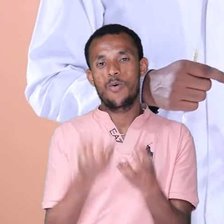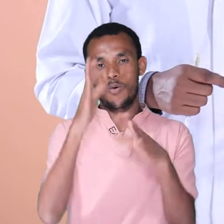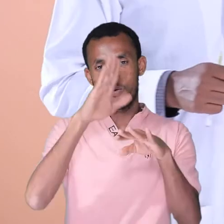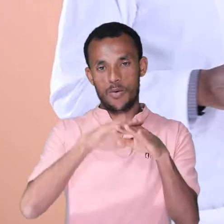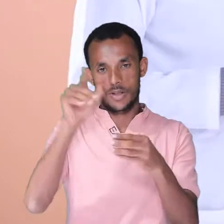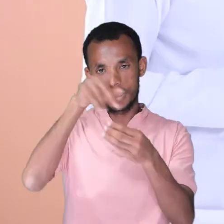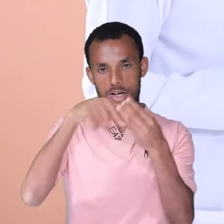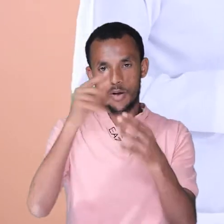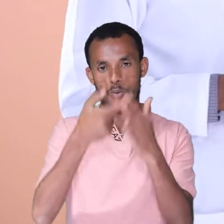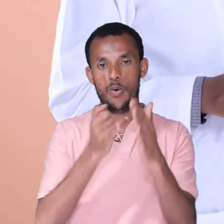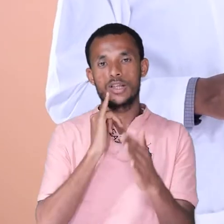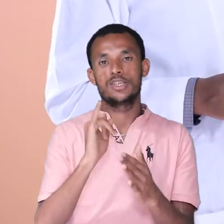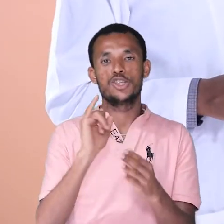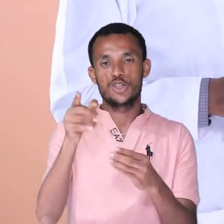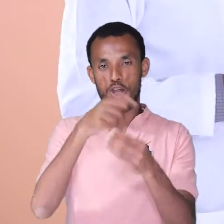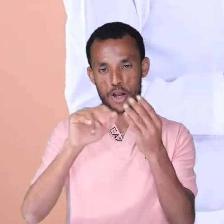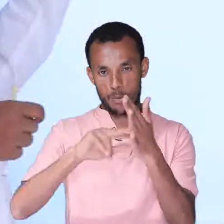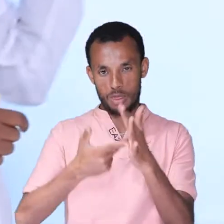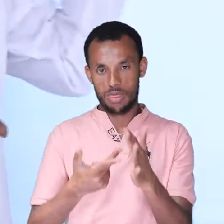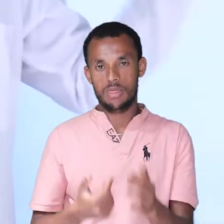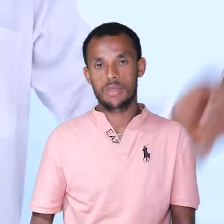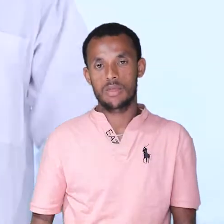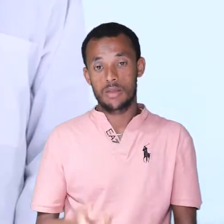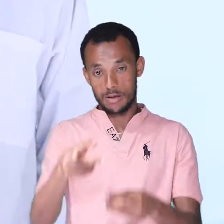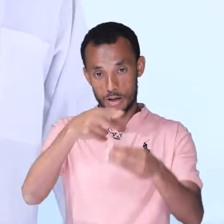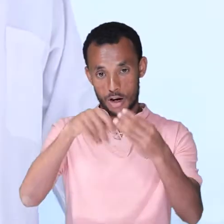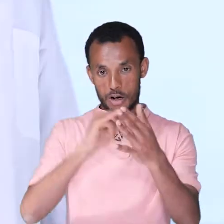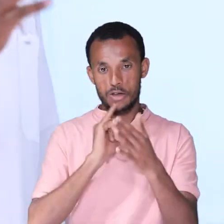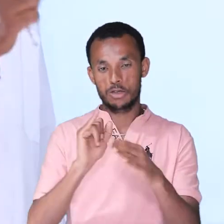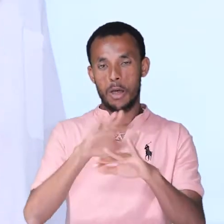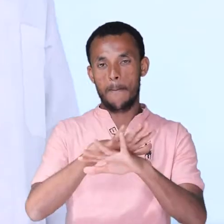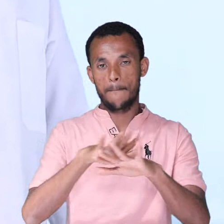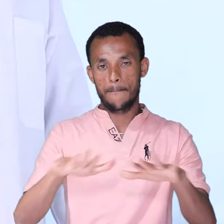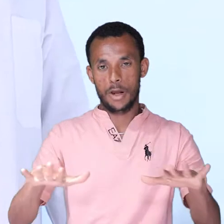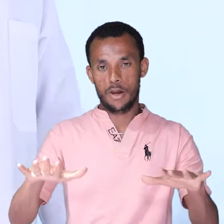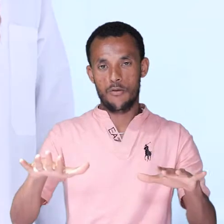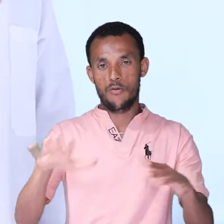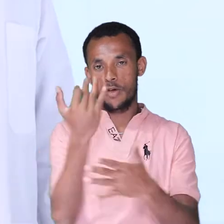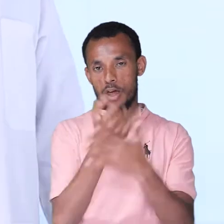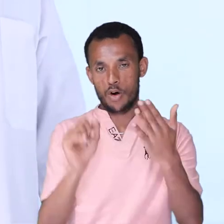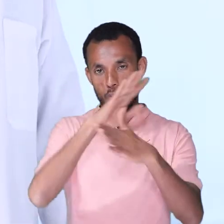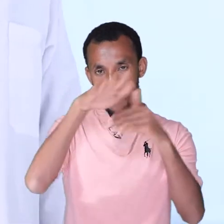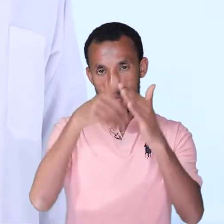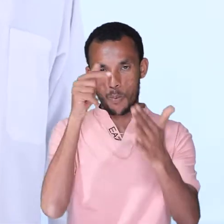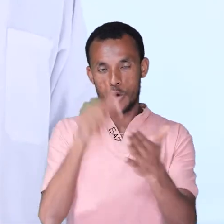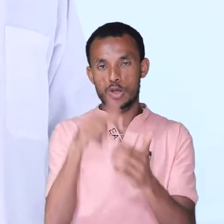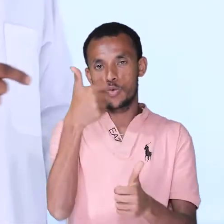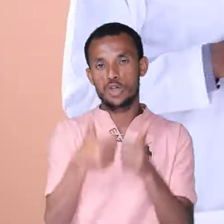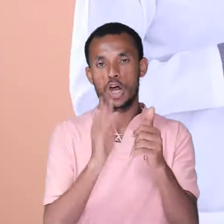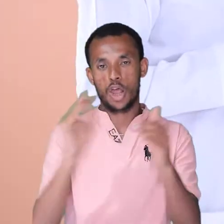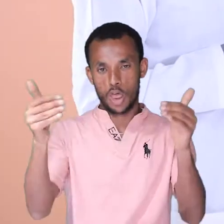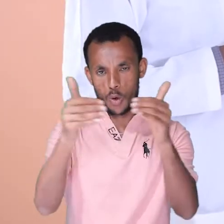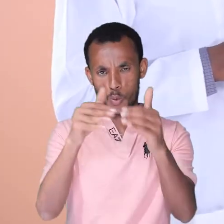circles. What is circle mean here? Circle is a plane figure. All points which are